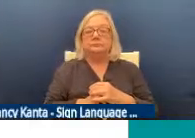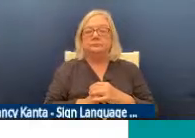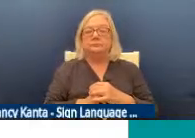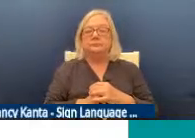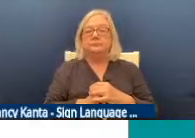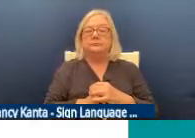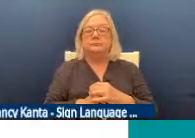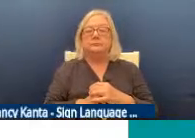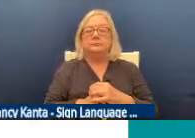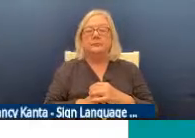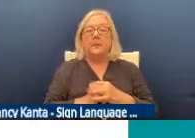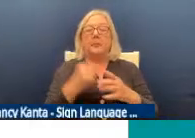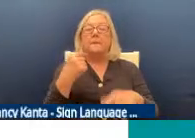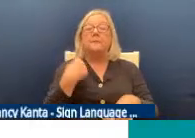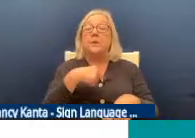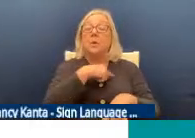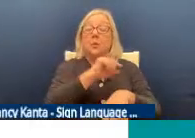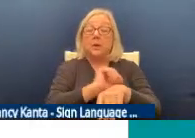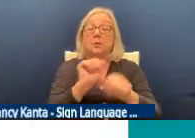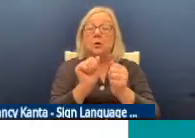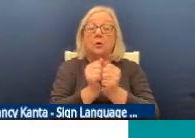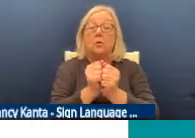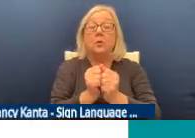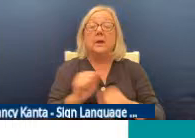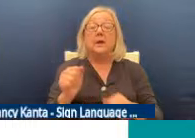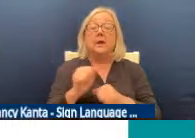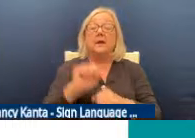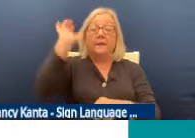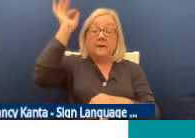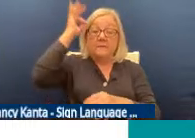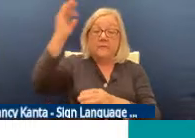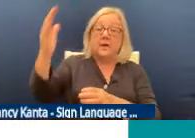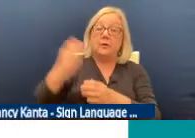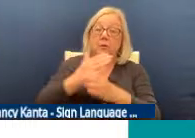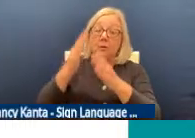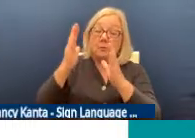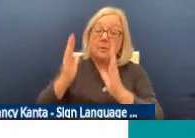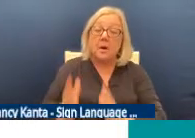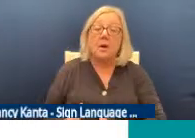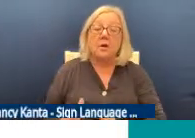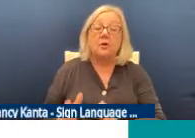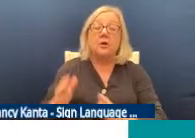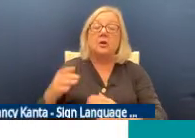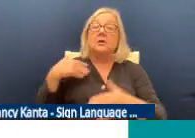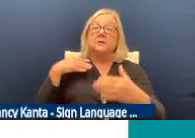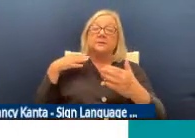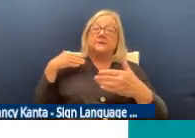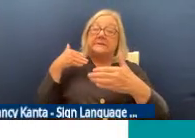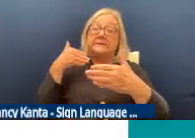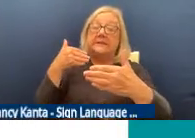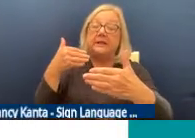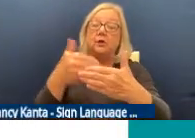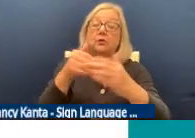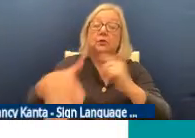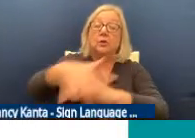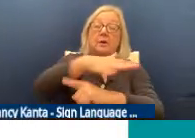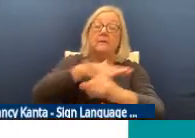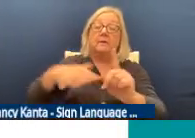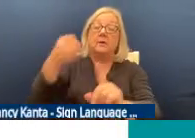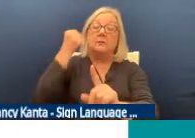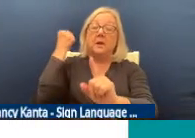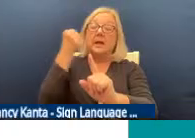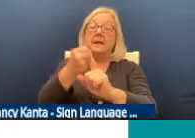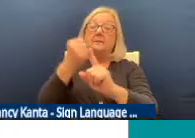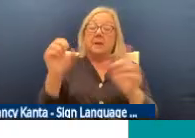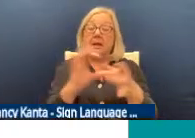working with our federal partners to get to the final supplemental environmental impact statement. As you recall, last fall,